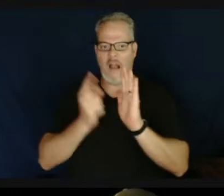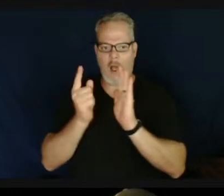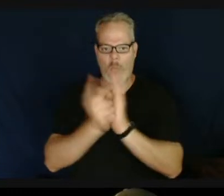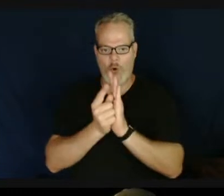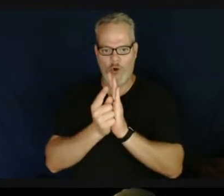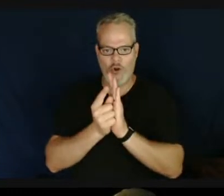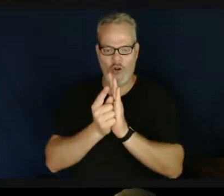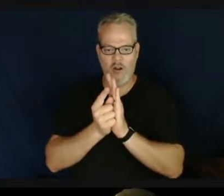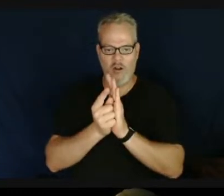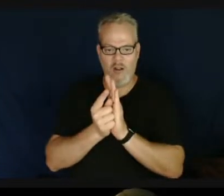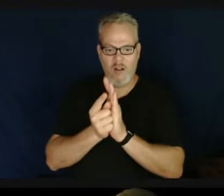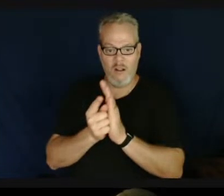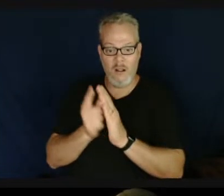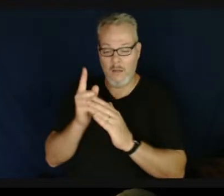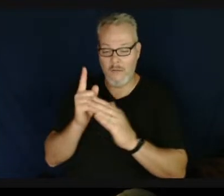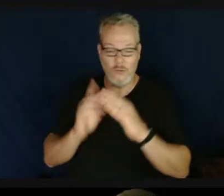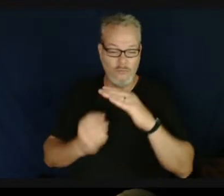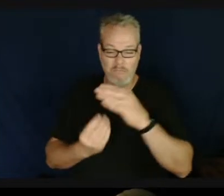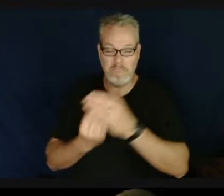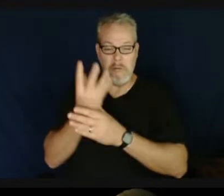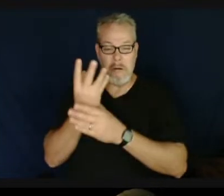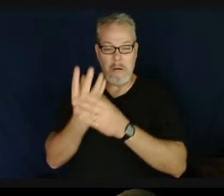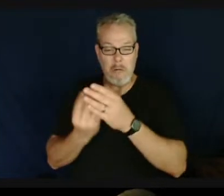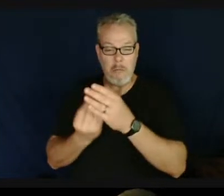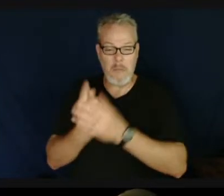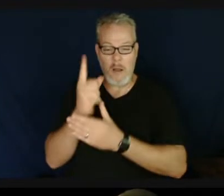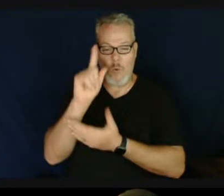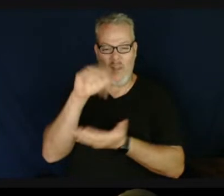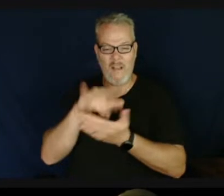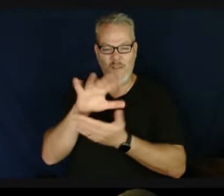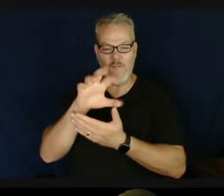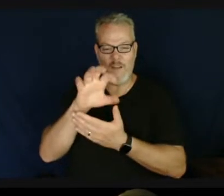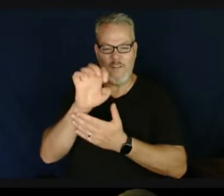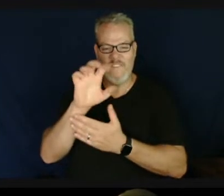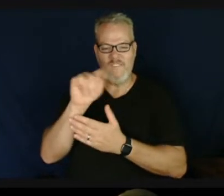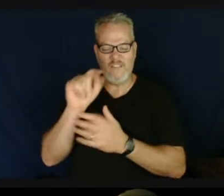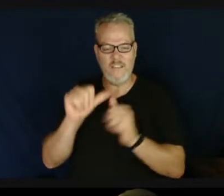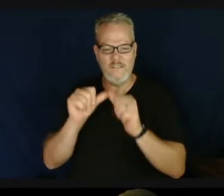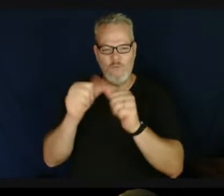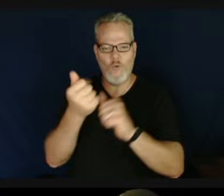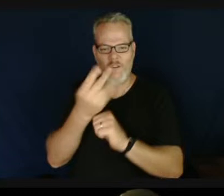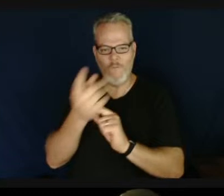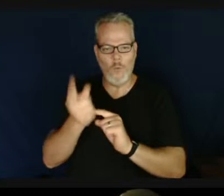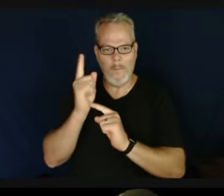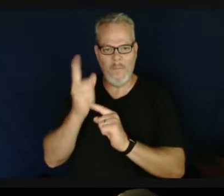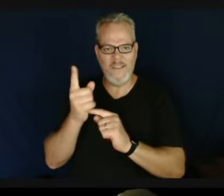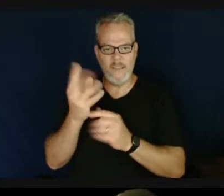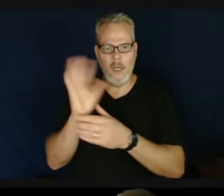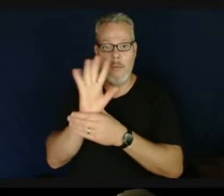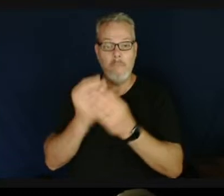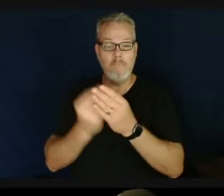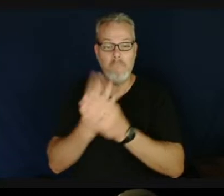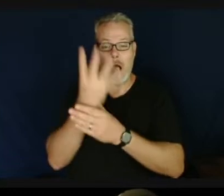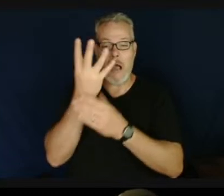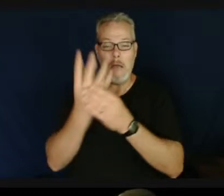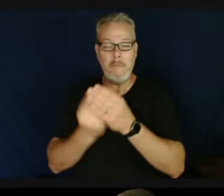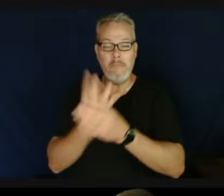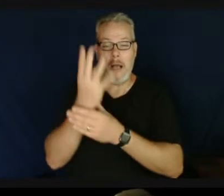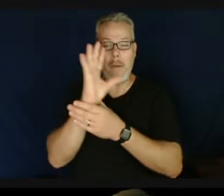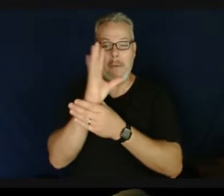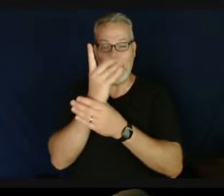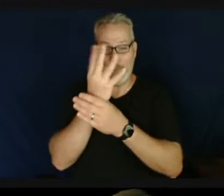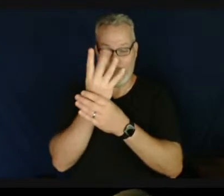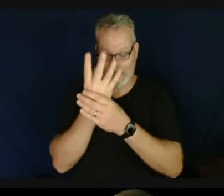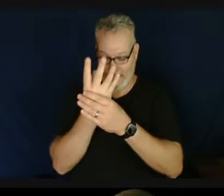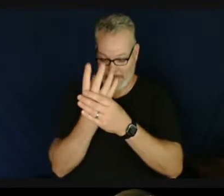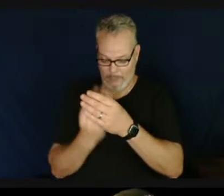at 1,500 feet for a few minutes, the fountain subsided and played to heights of 400 to